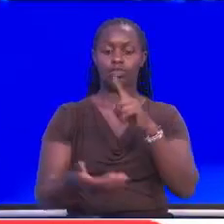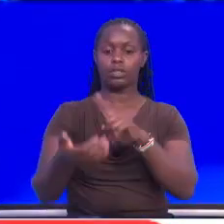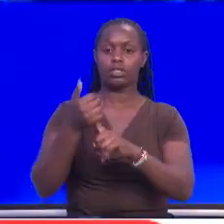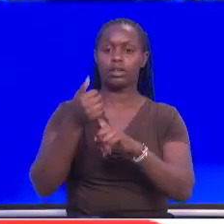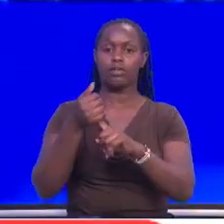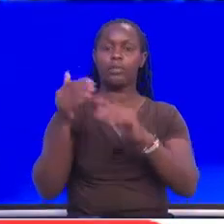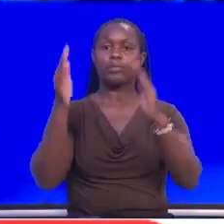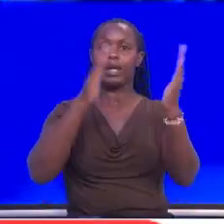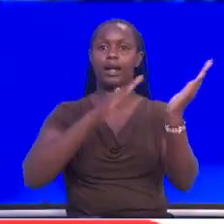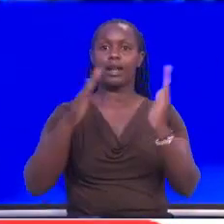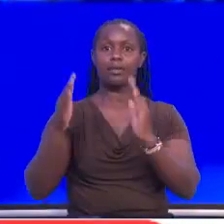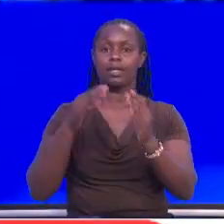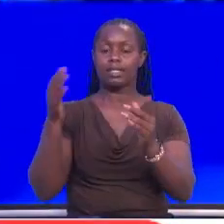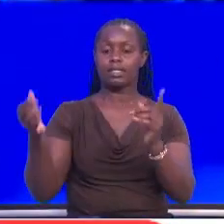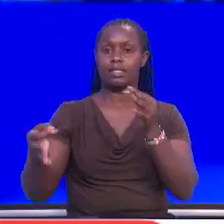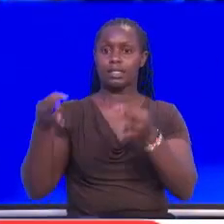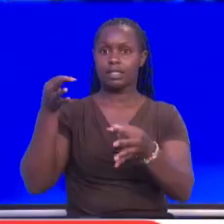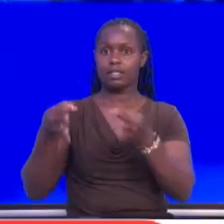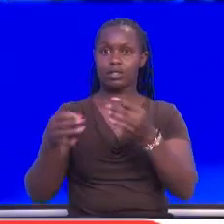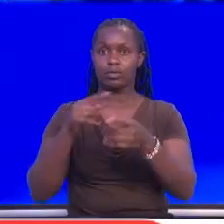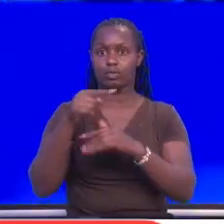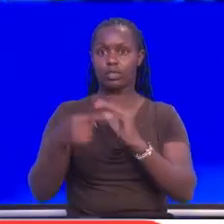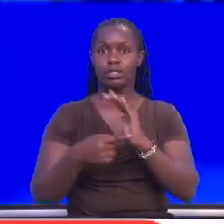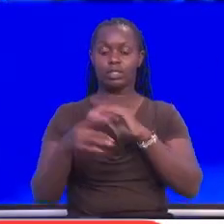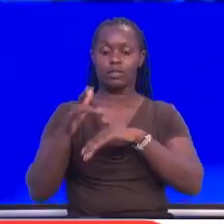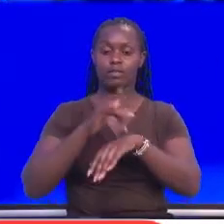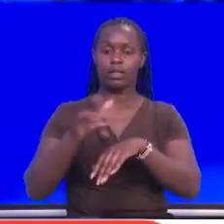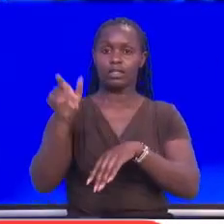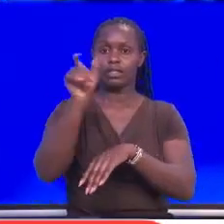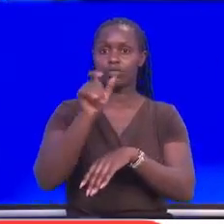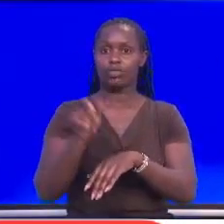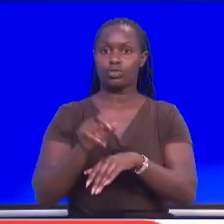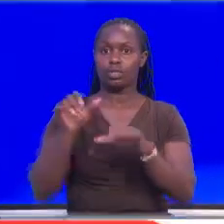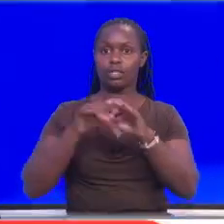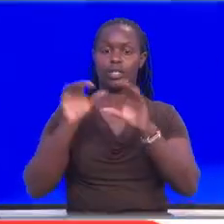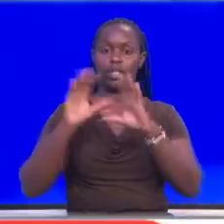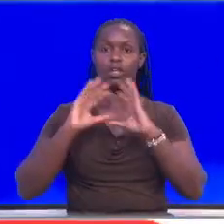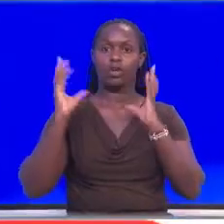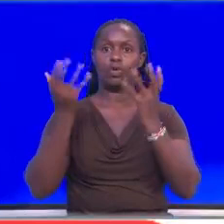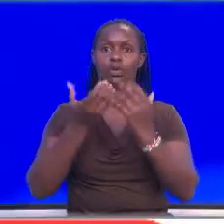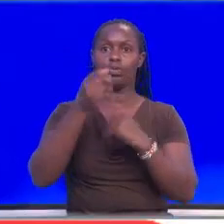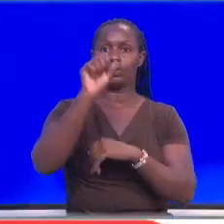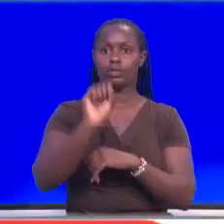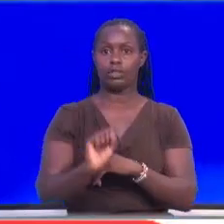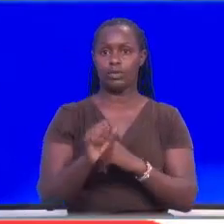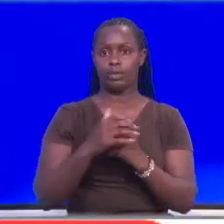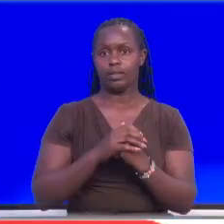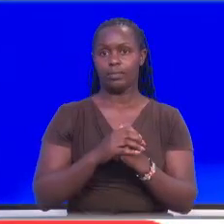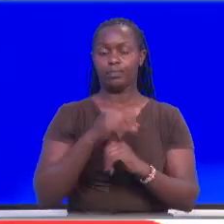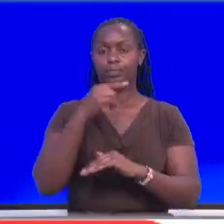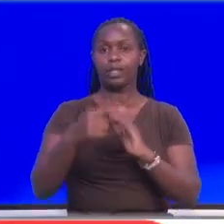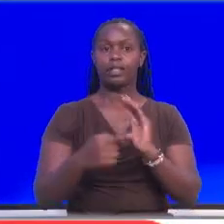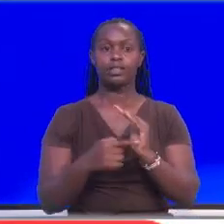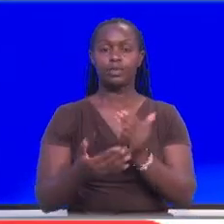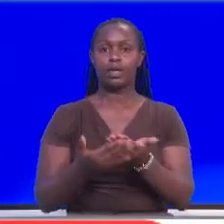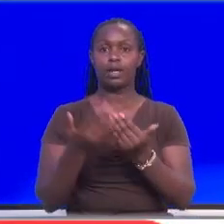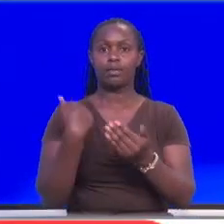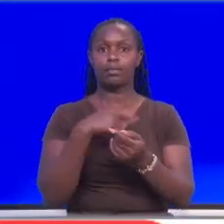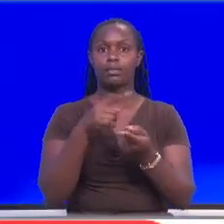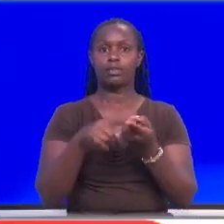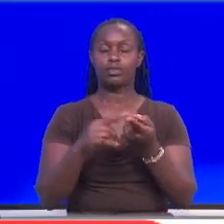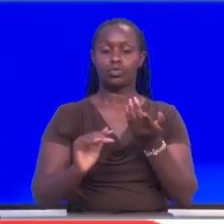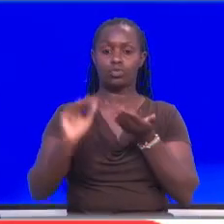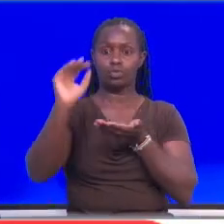climate justice to disproportionately affected regions in the global south. And that'll help us reduce our emissions,